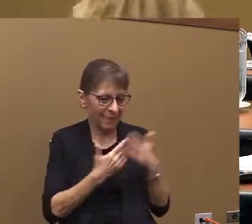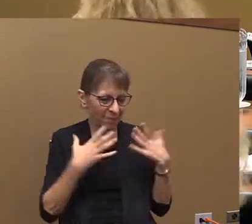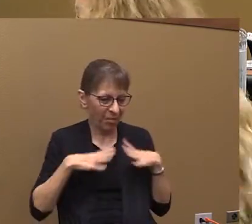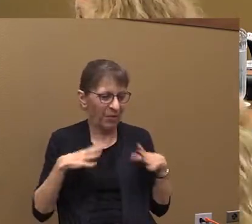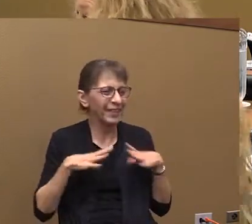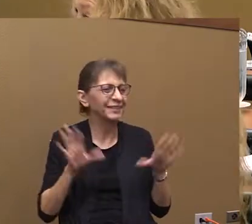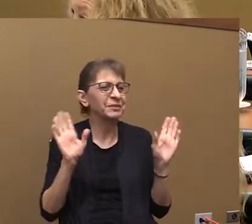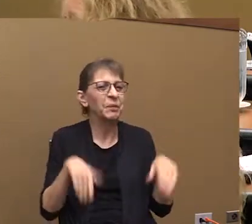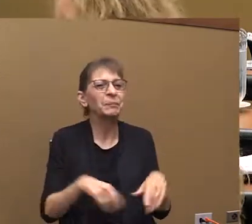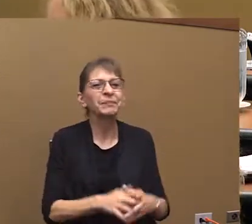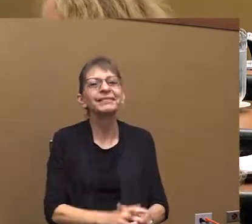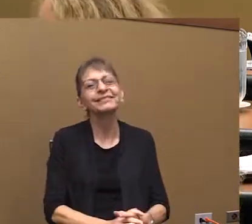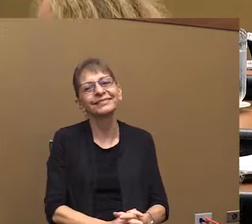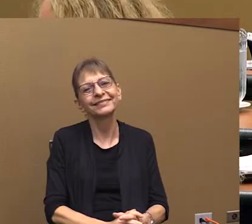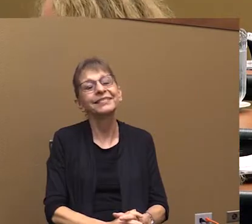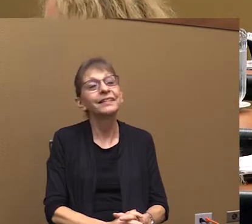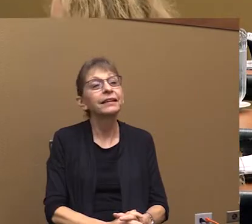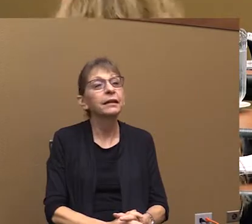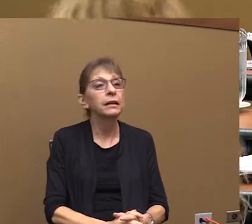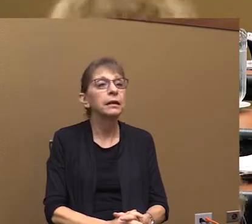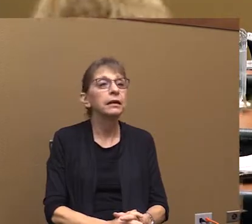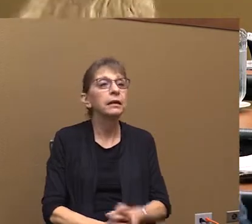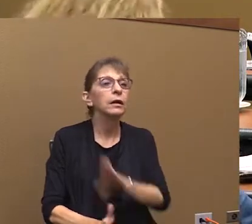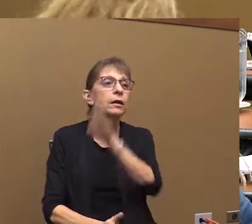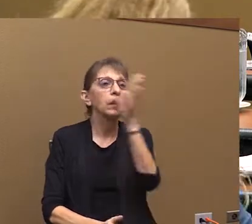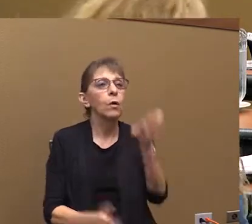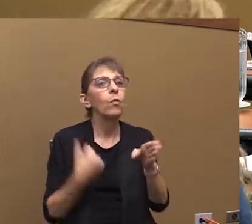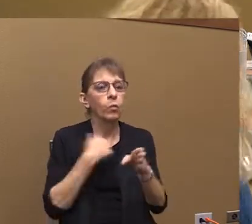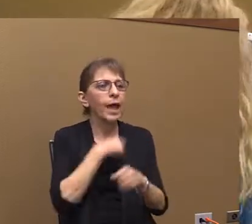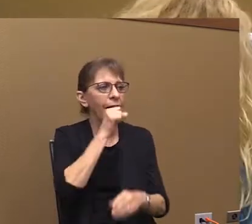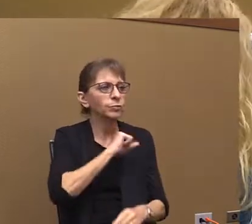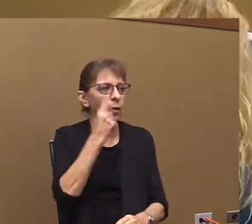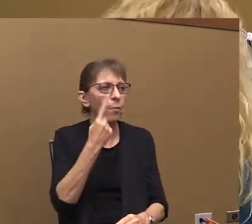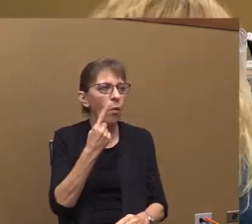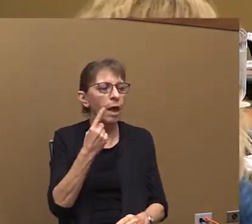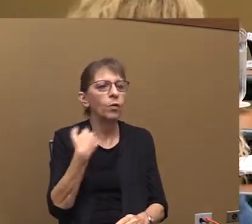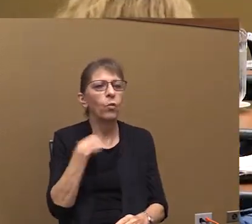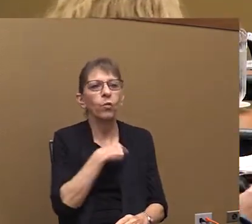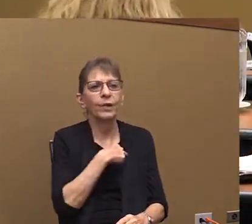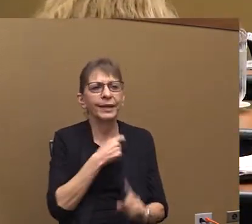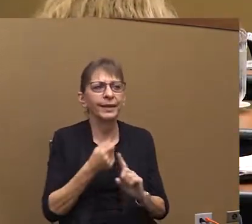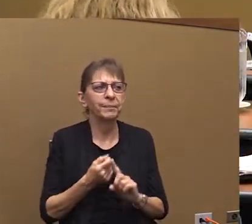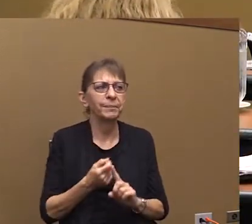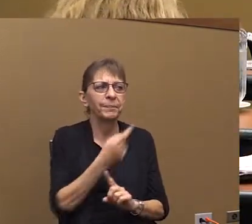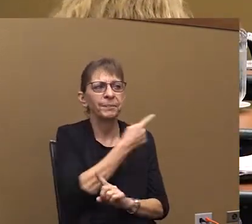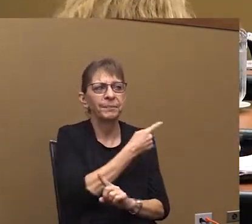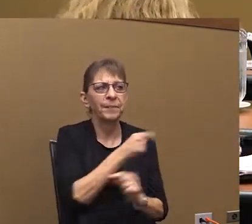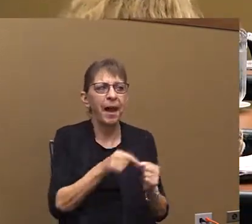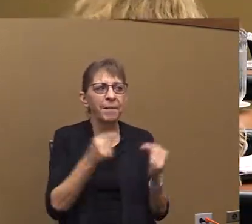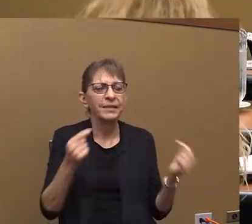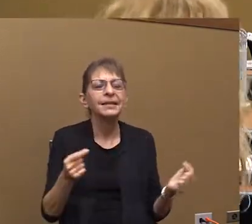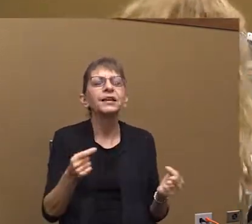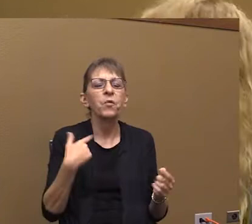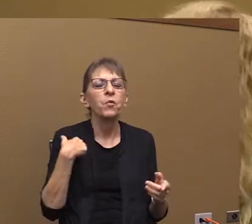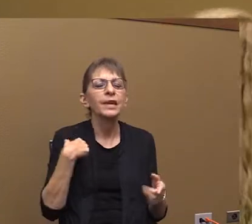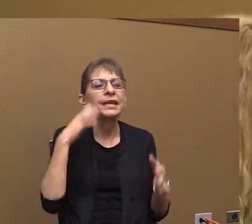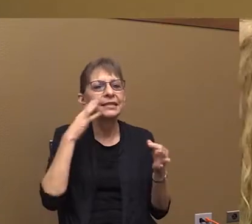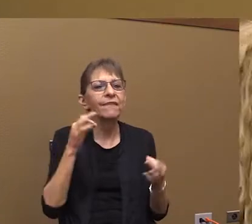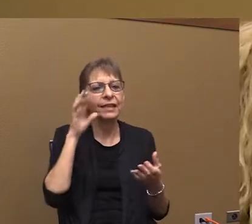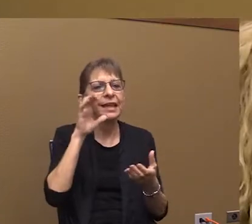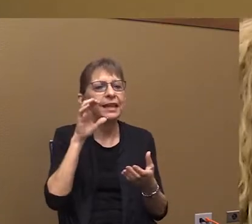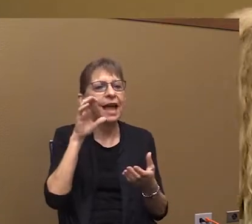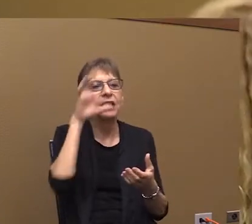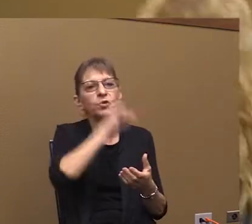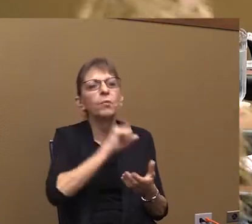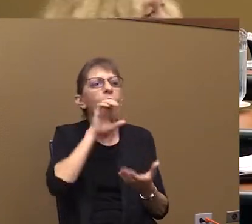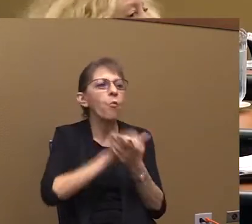so. Yeah. We also had the ice cream one, but we went to the other end of we definitely assumed wife was